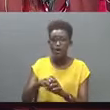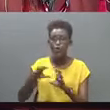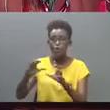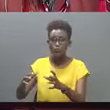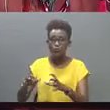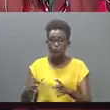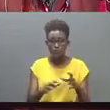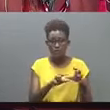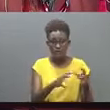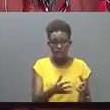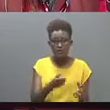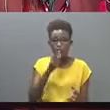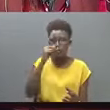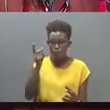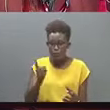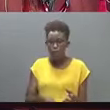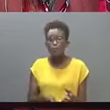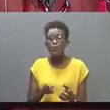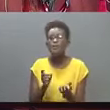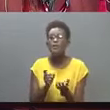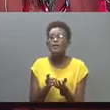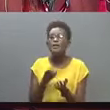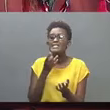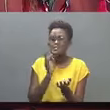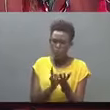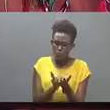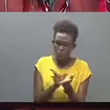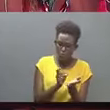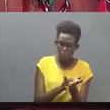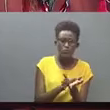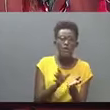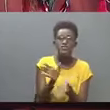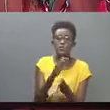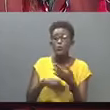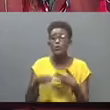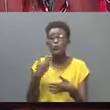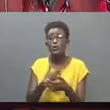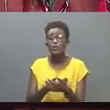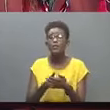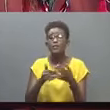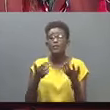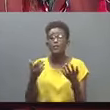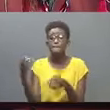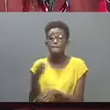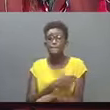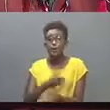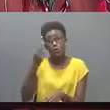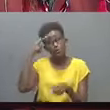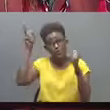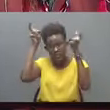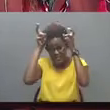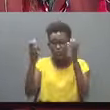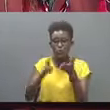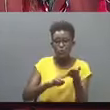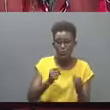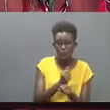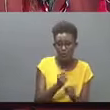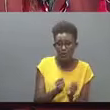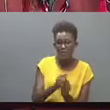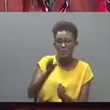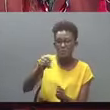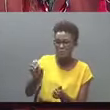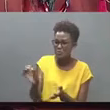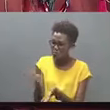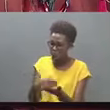communities to clear the powers that reign over those communities. Dukeneye kurwana intambara mu mwuka mu buryo twitegwe